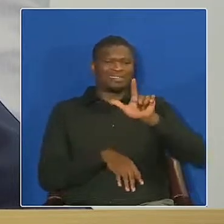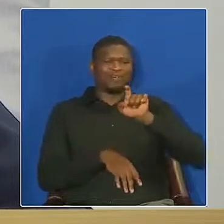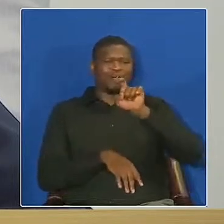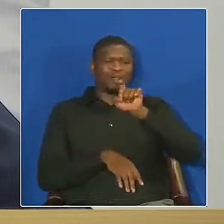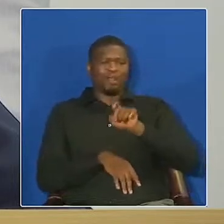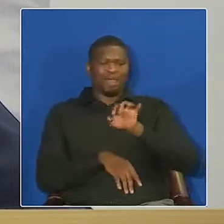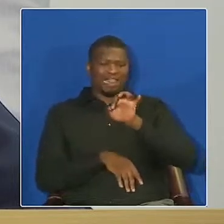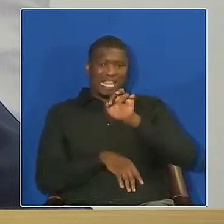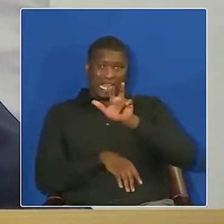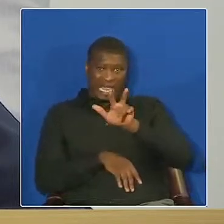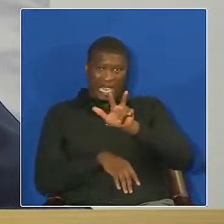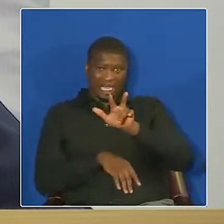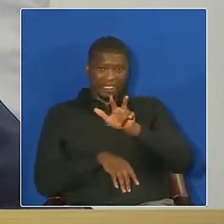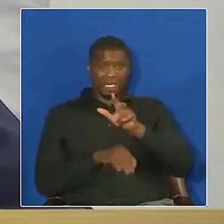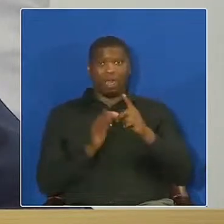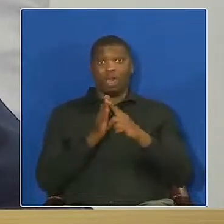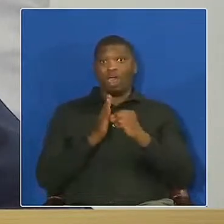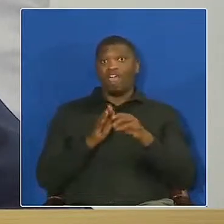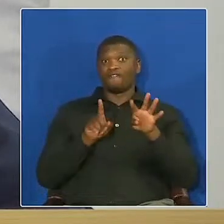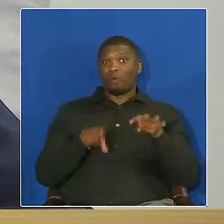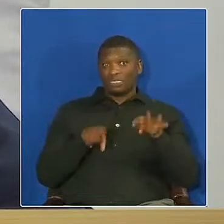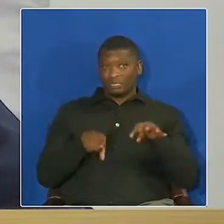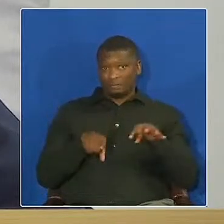7:38 on the 14th,